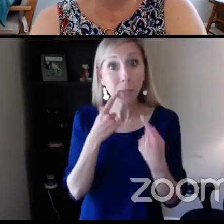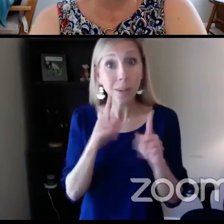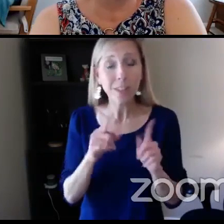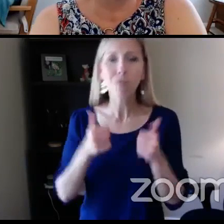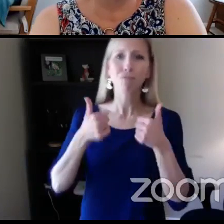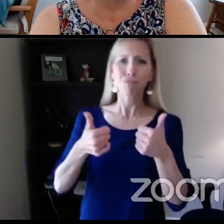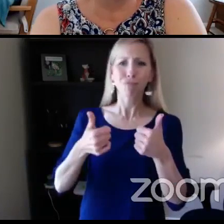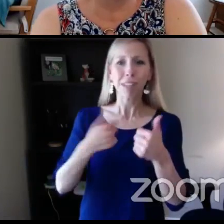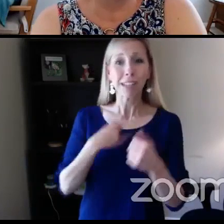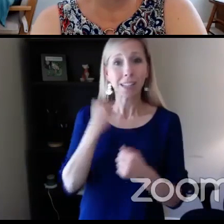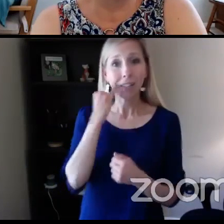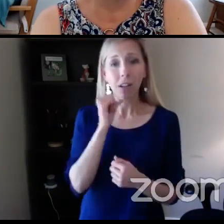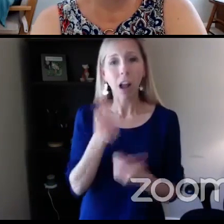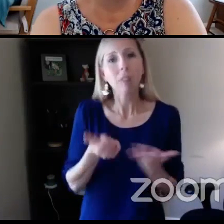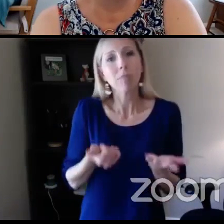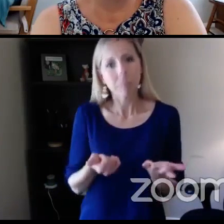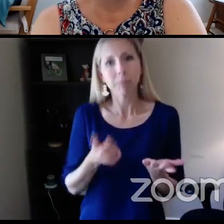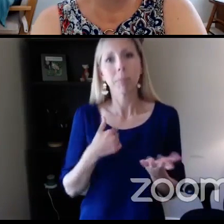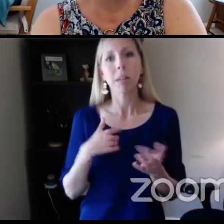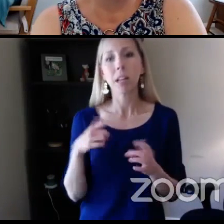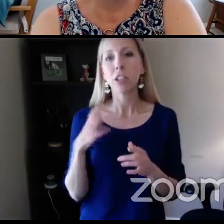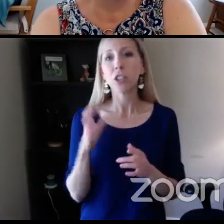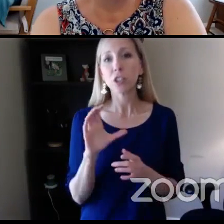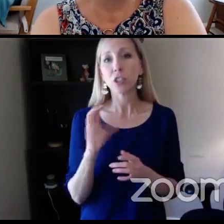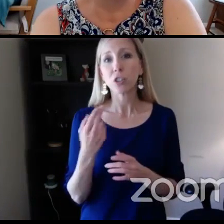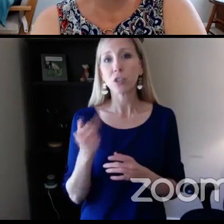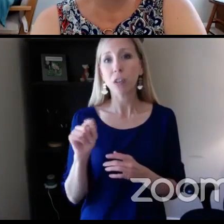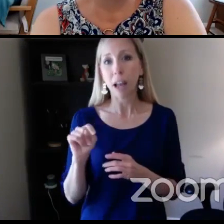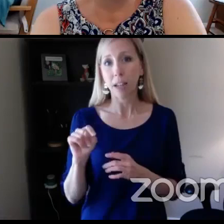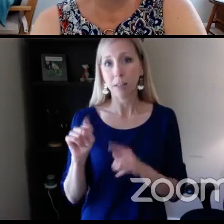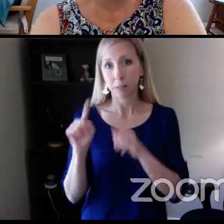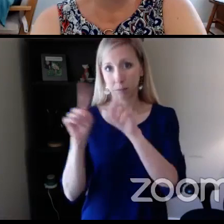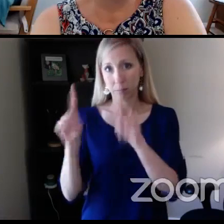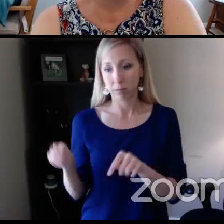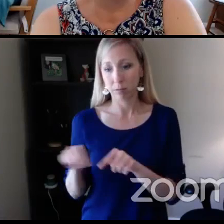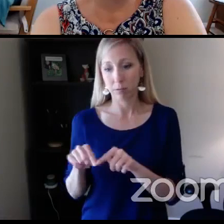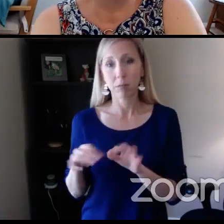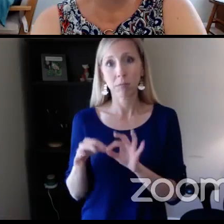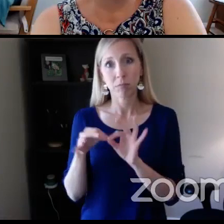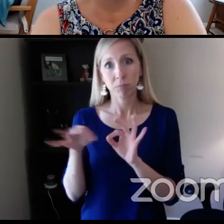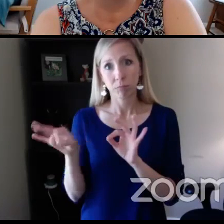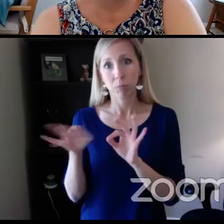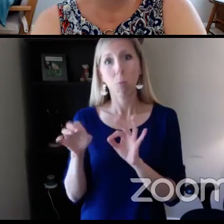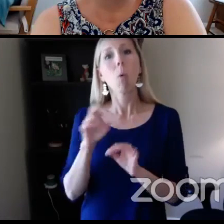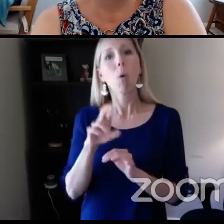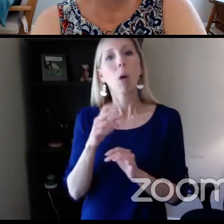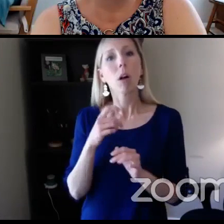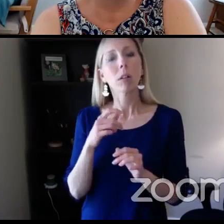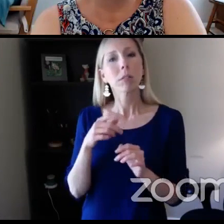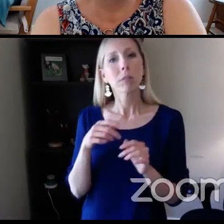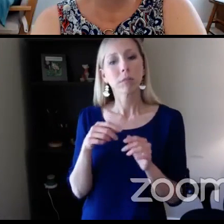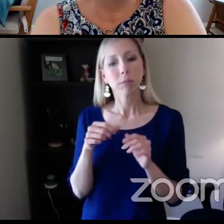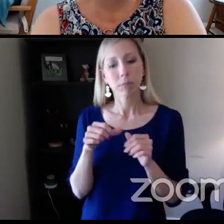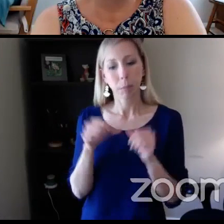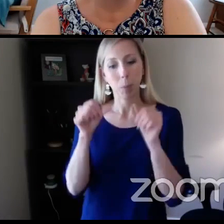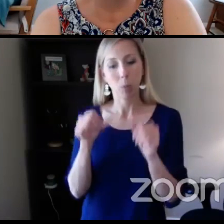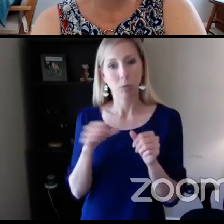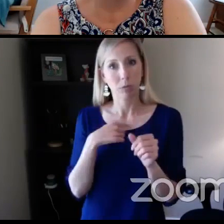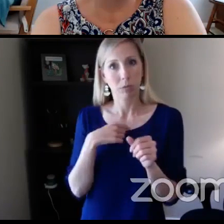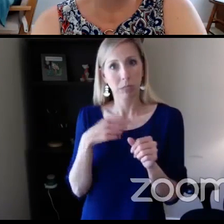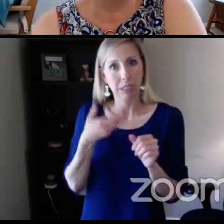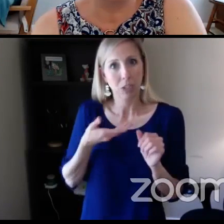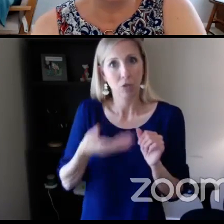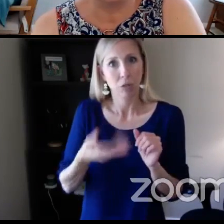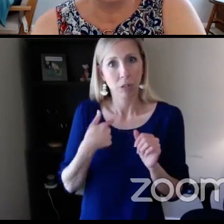not, in the chat or the post introduction on Facebook, you will be seeing the link